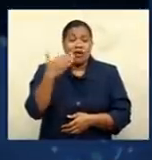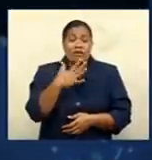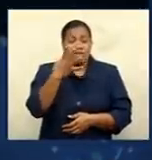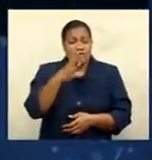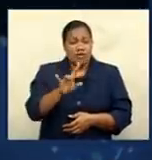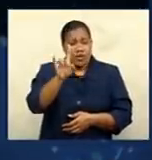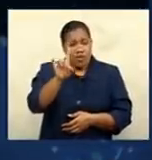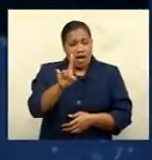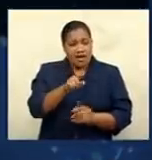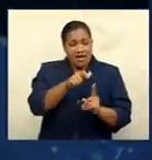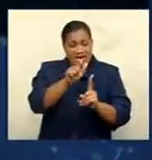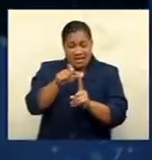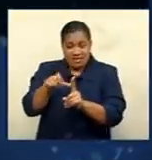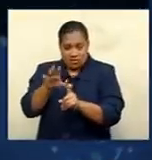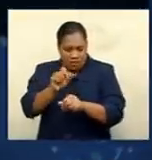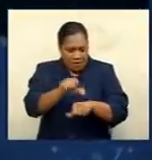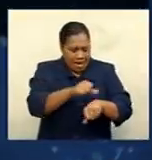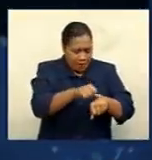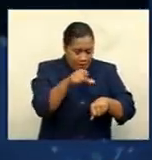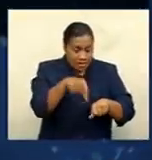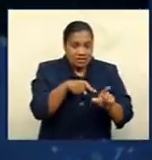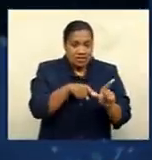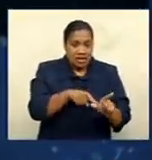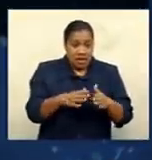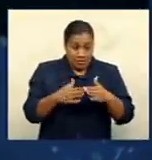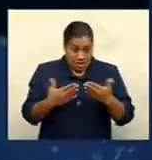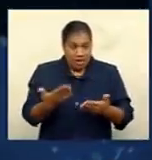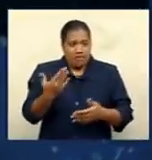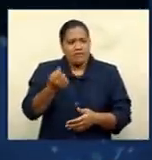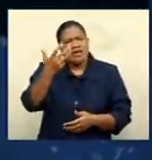46,141 cases since April this year. There are now